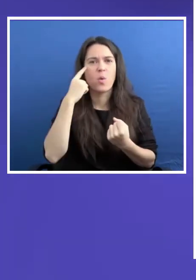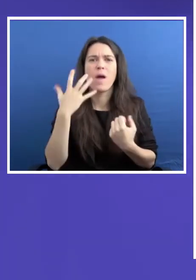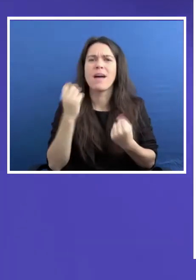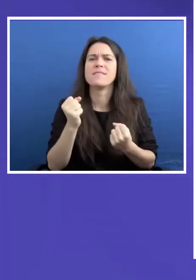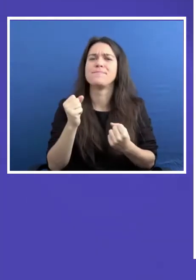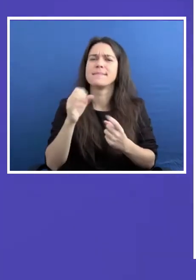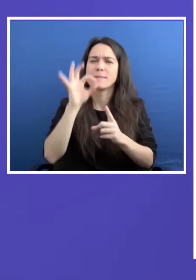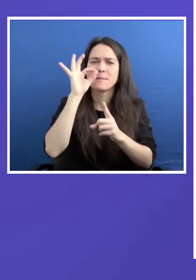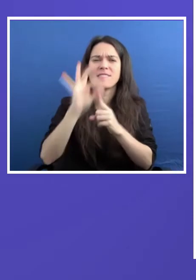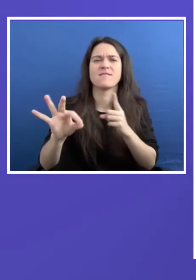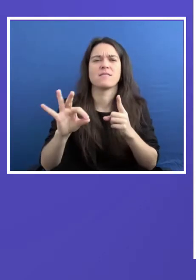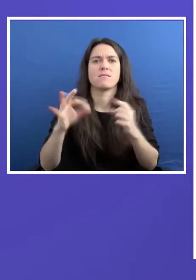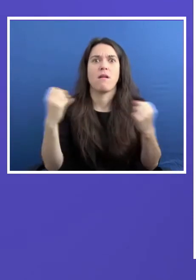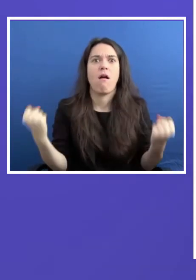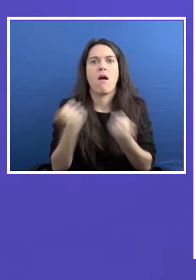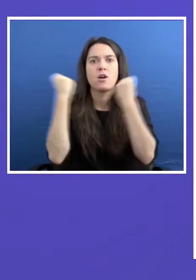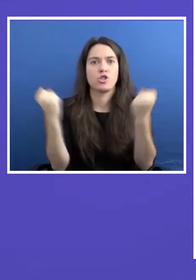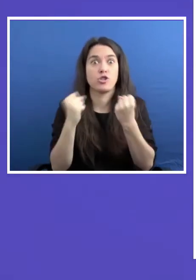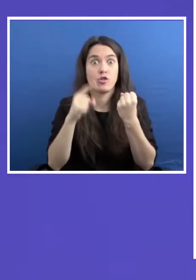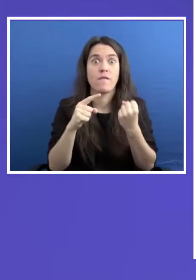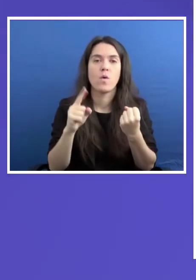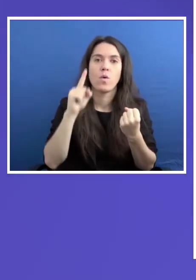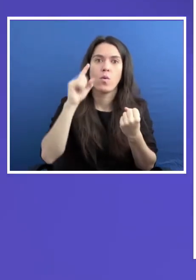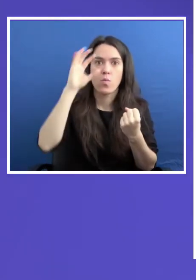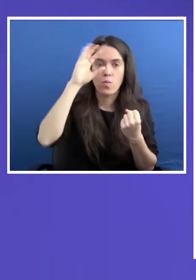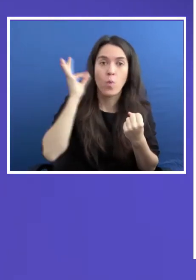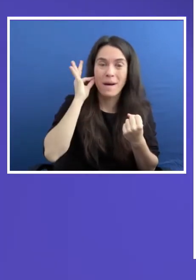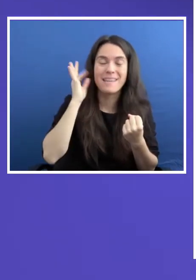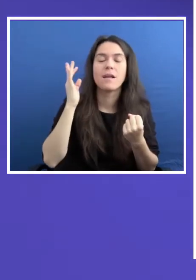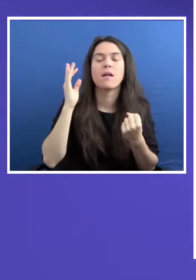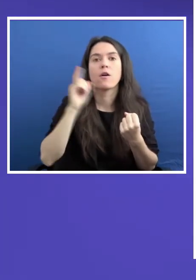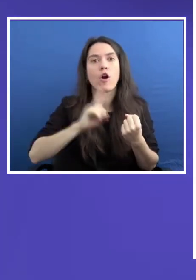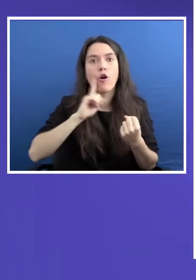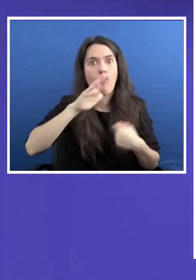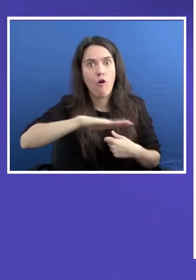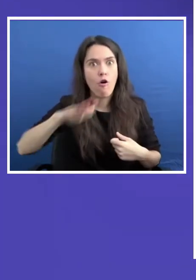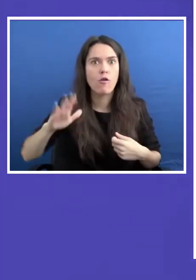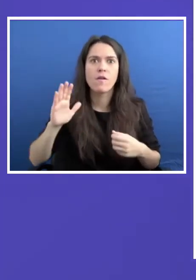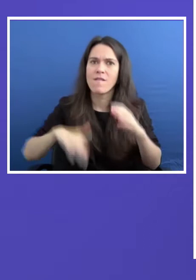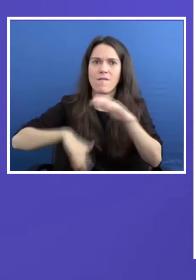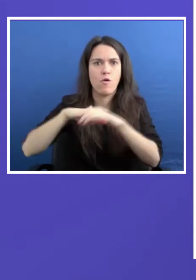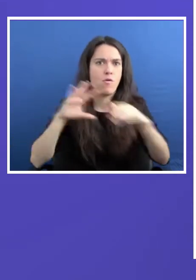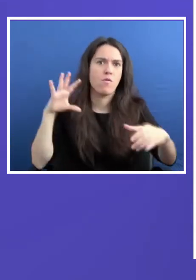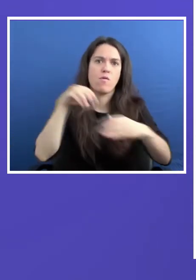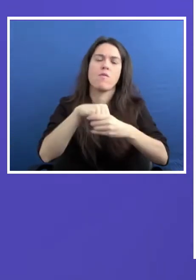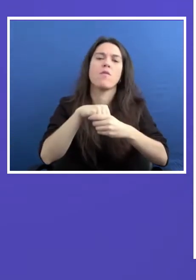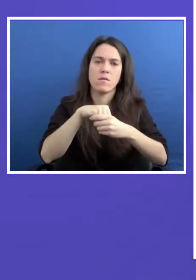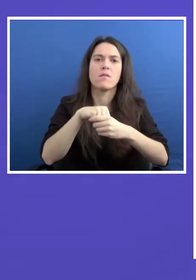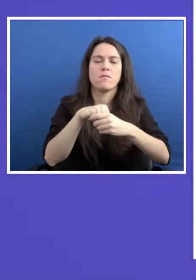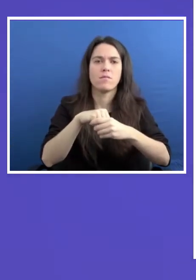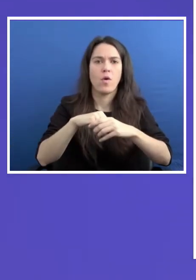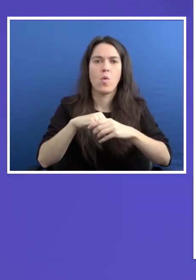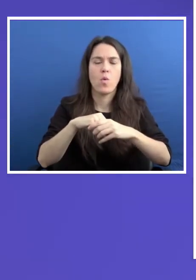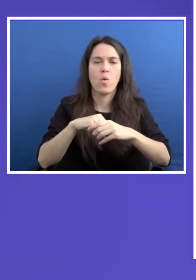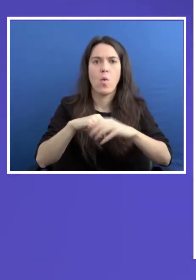to foster women's and girls' full participation and inclusion in the audiovisual sector, while at